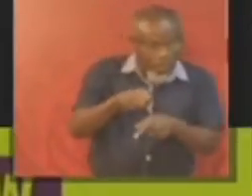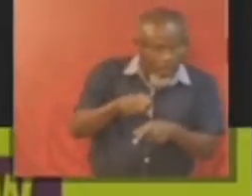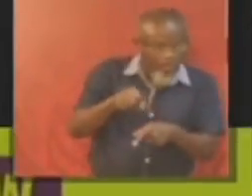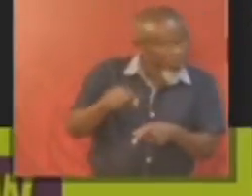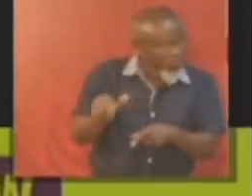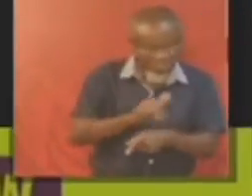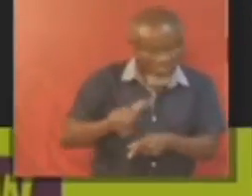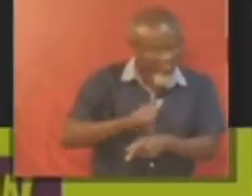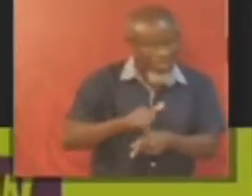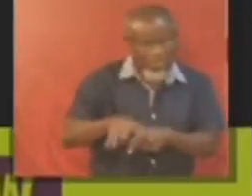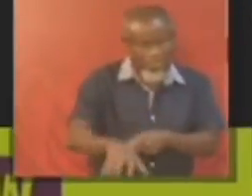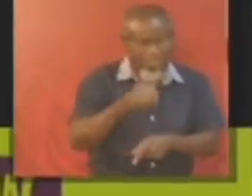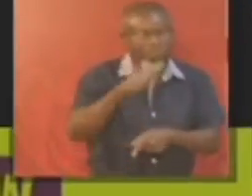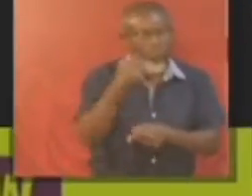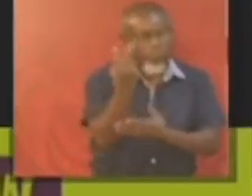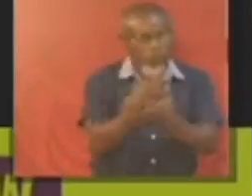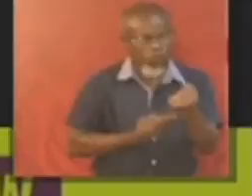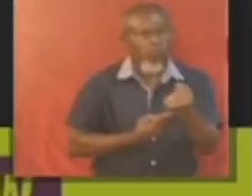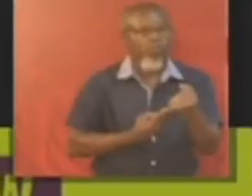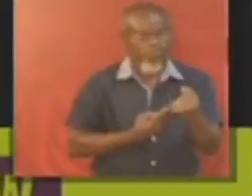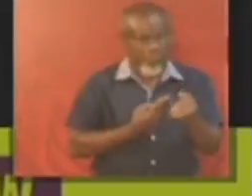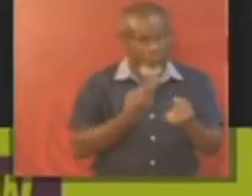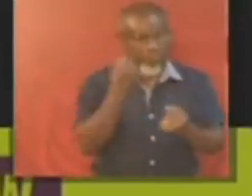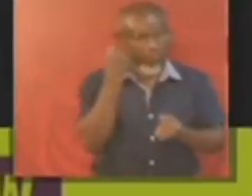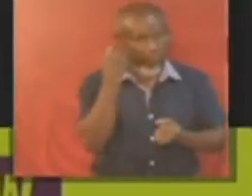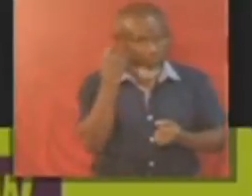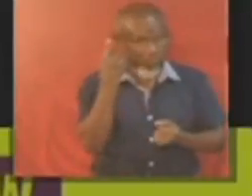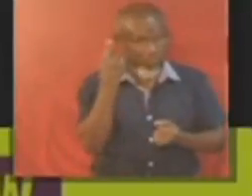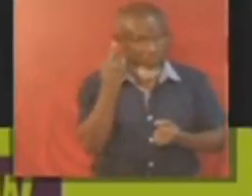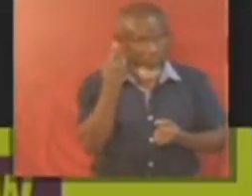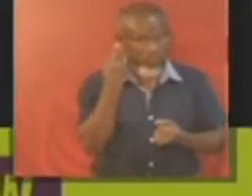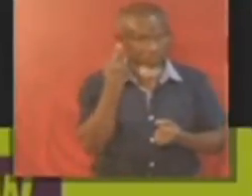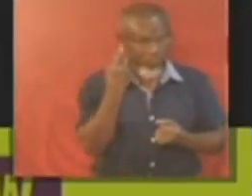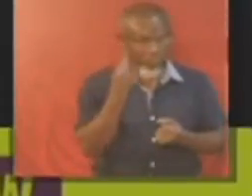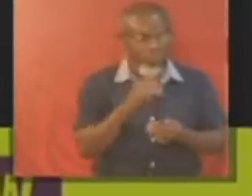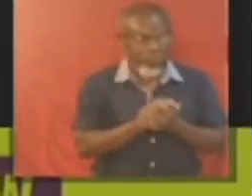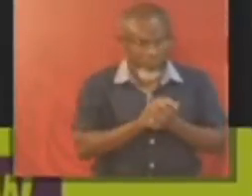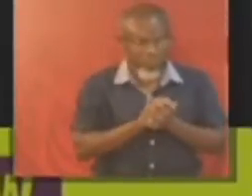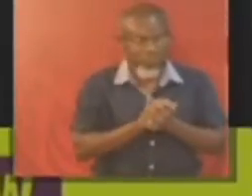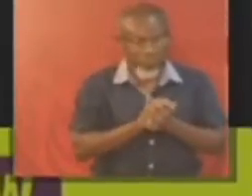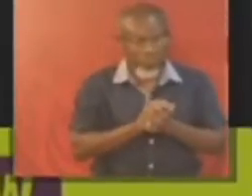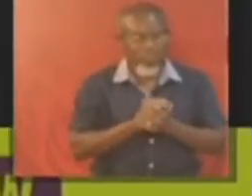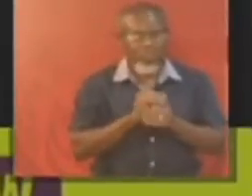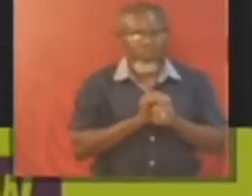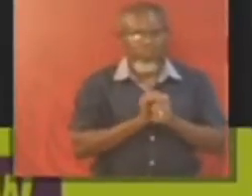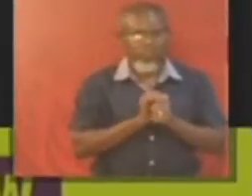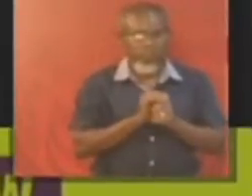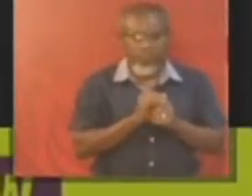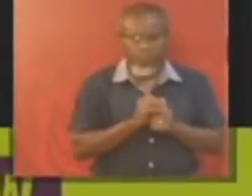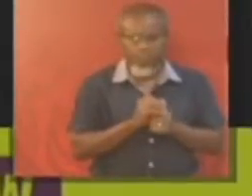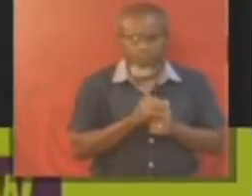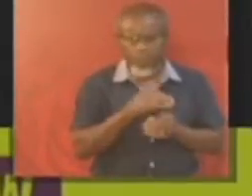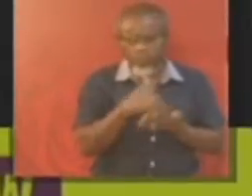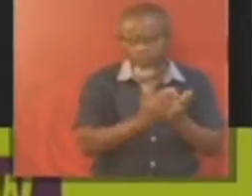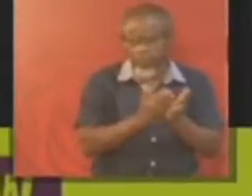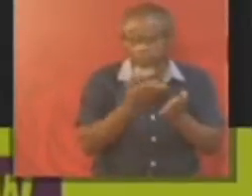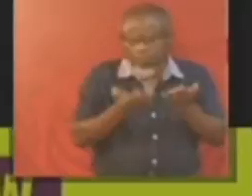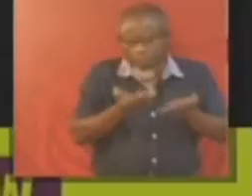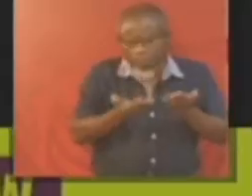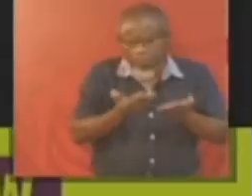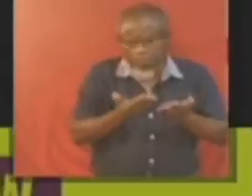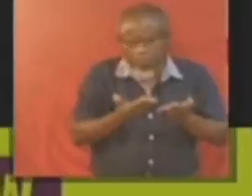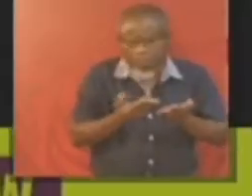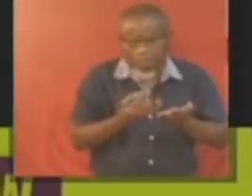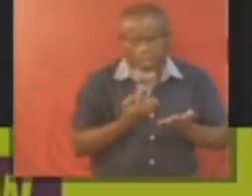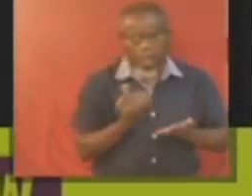clean ones that have been washed, laundered, hanging right where you have your keys. So as you grab your keys, you grab your mask. And I'm sure for some of you, it cannot be